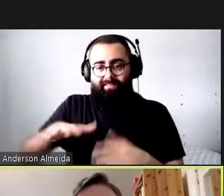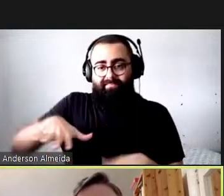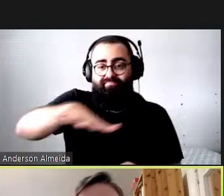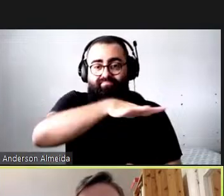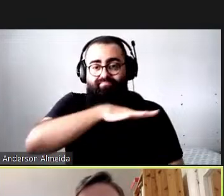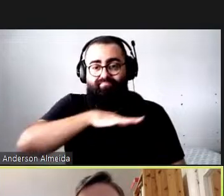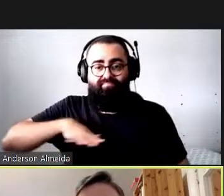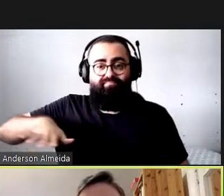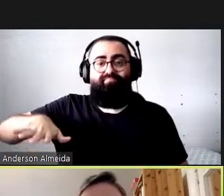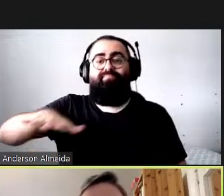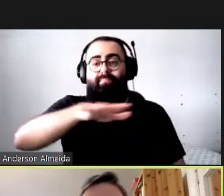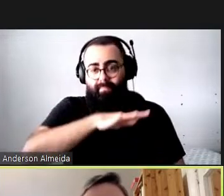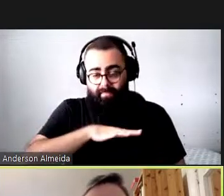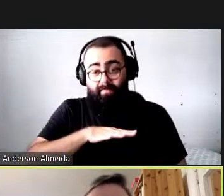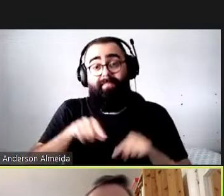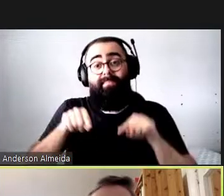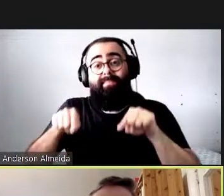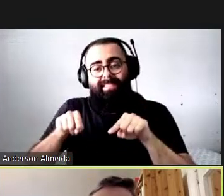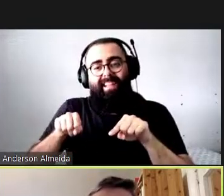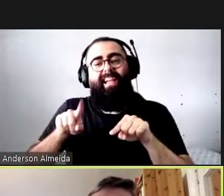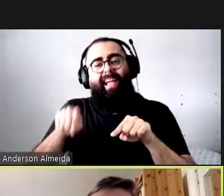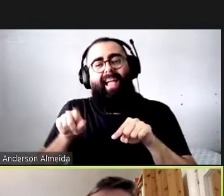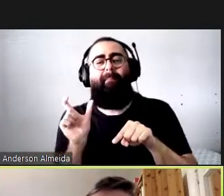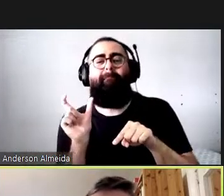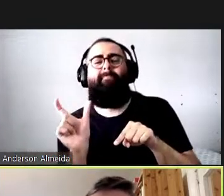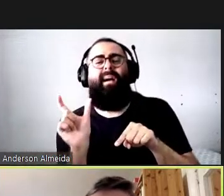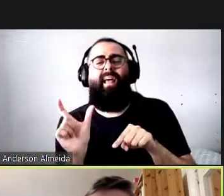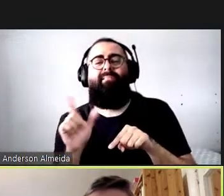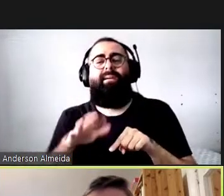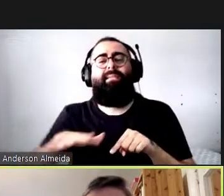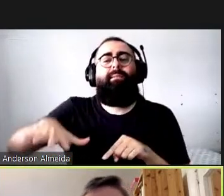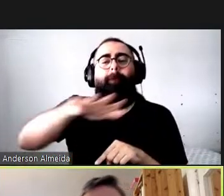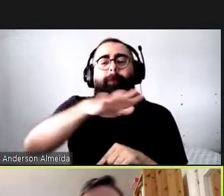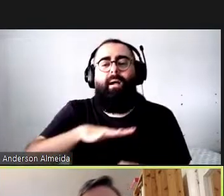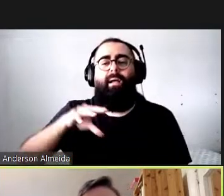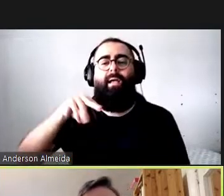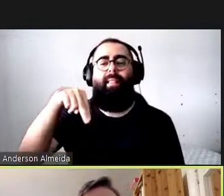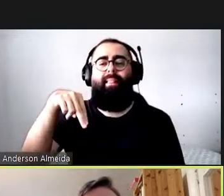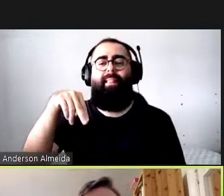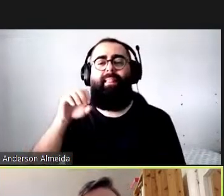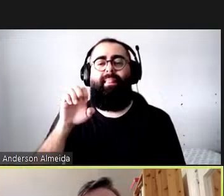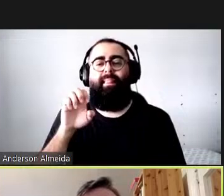which came to be known as the neutral space.